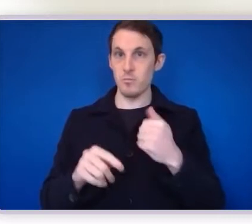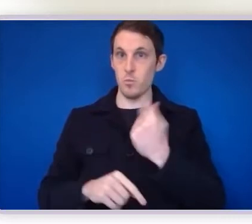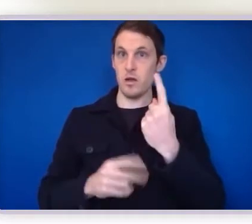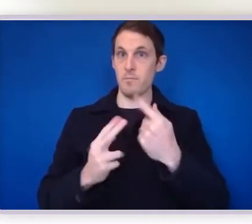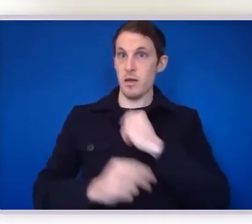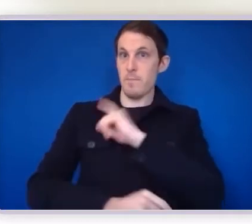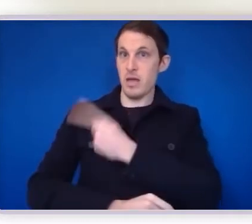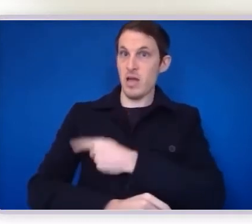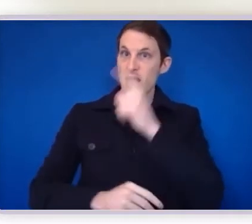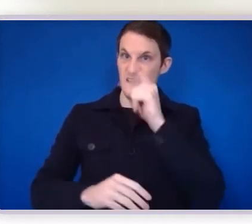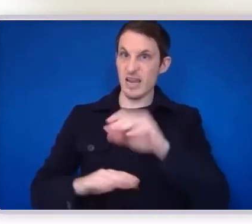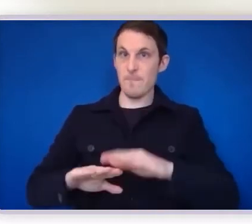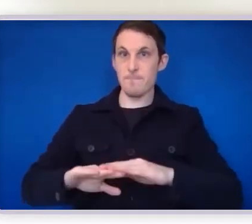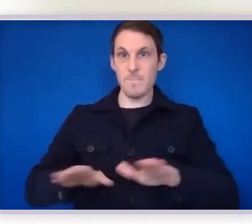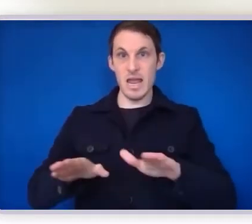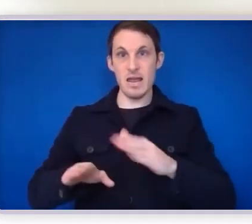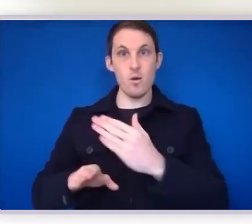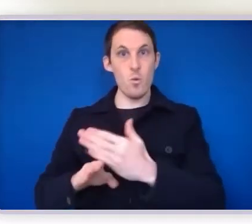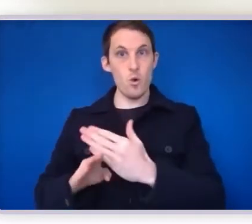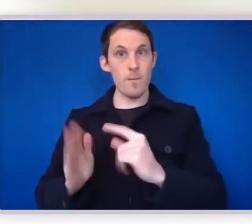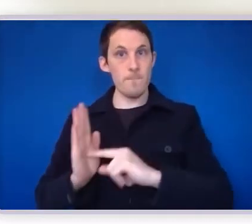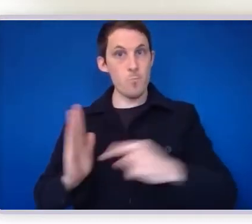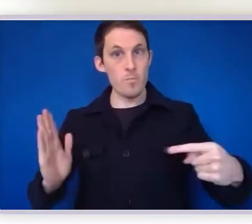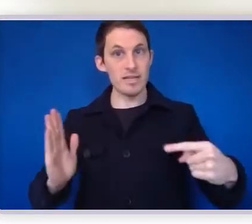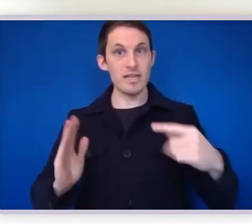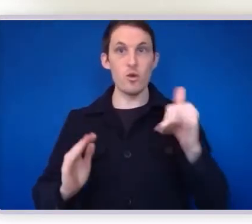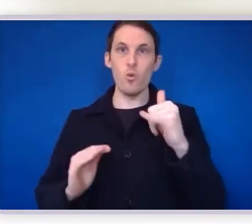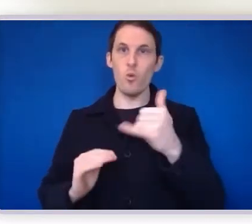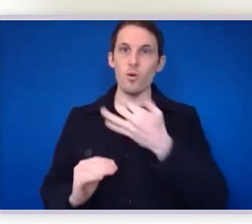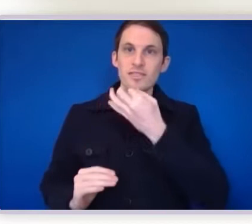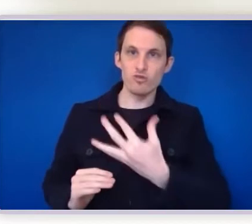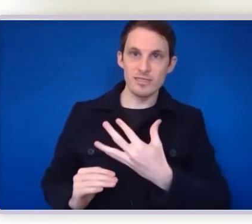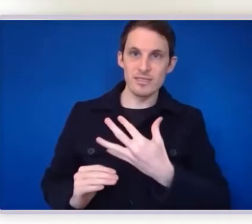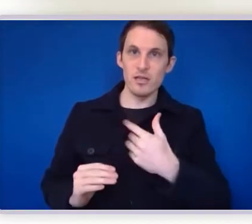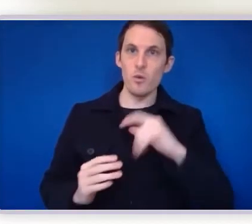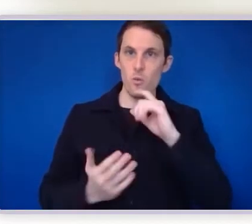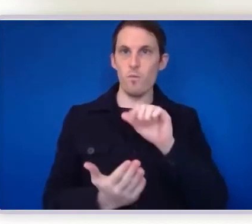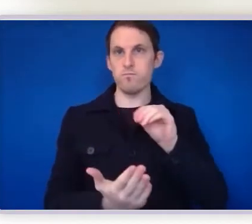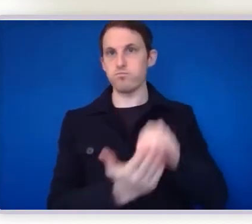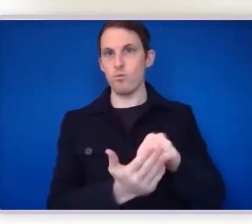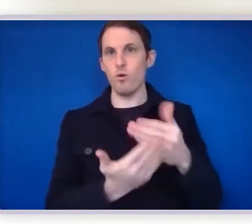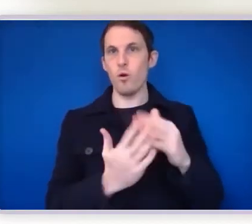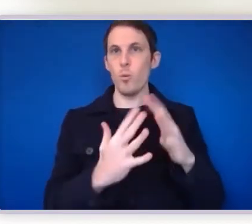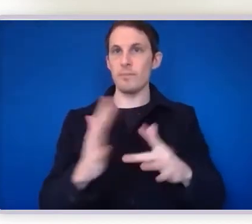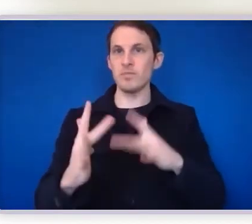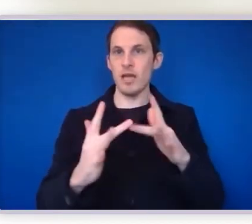worker permanently or temporarily from the sector, and we will publish that on our website quite prominently.